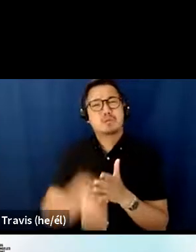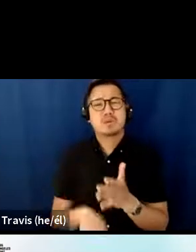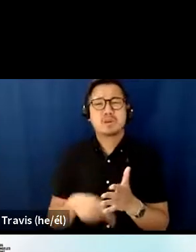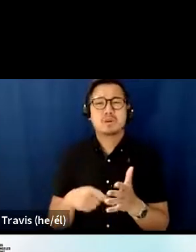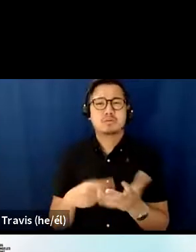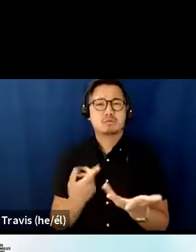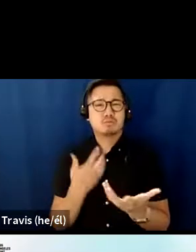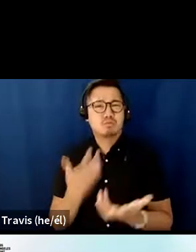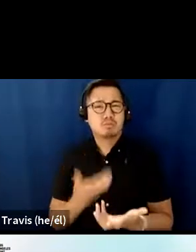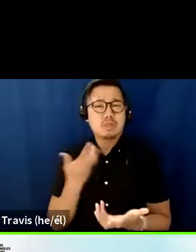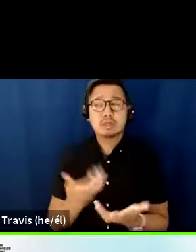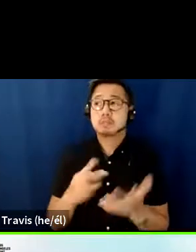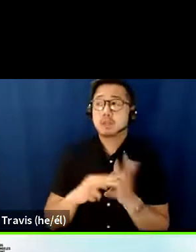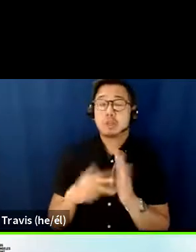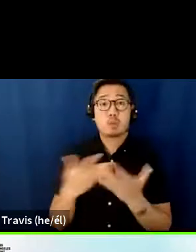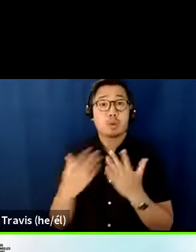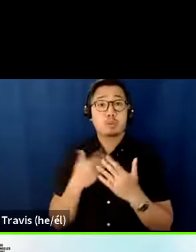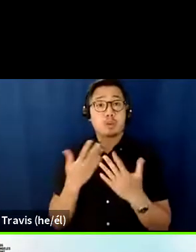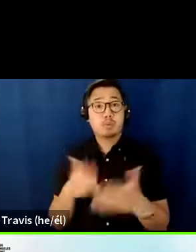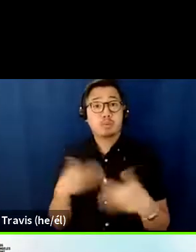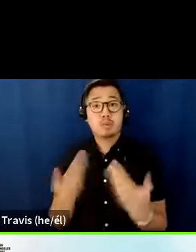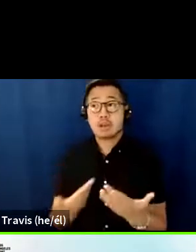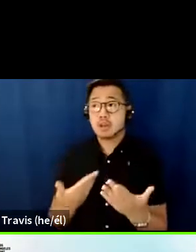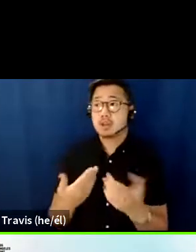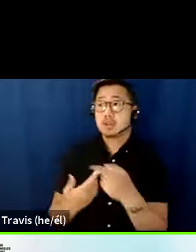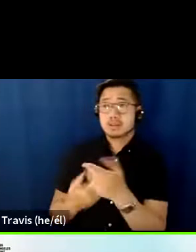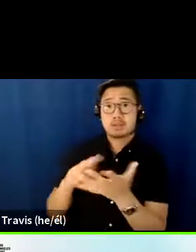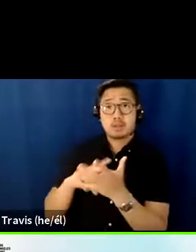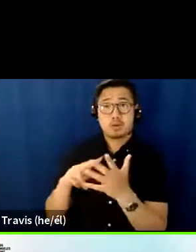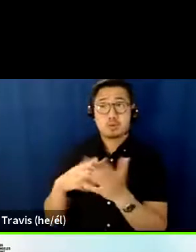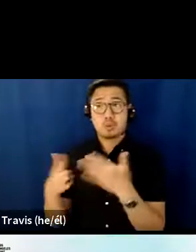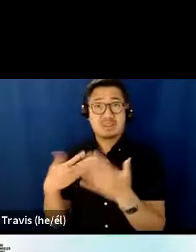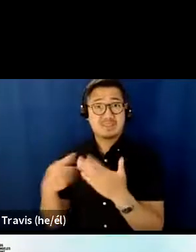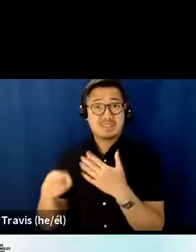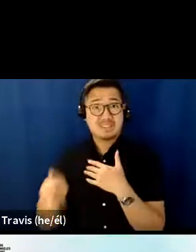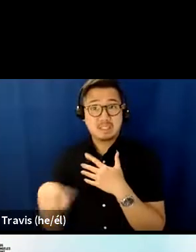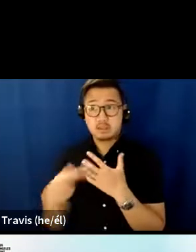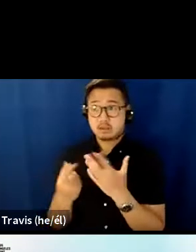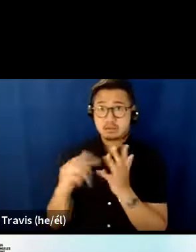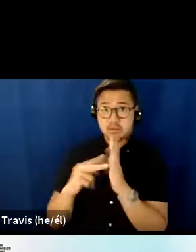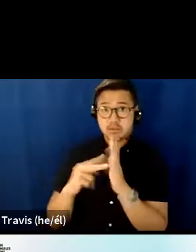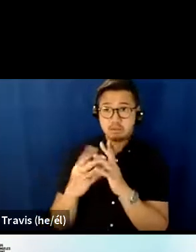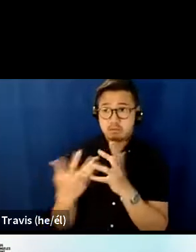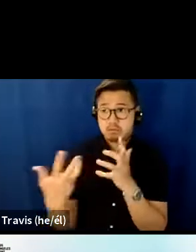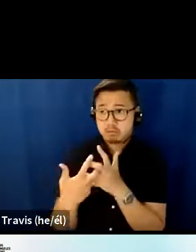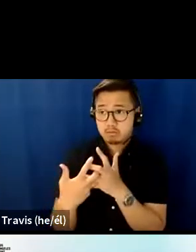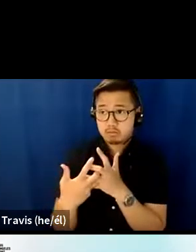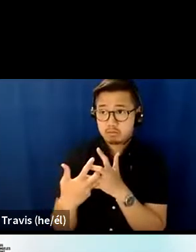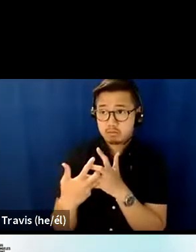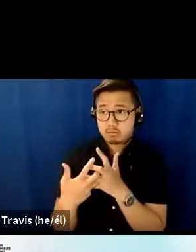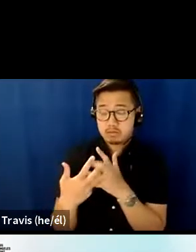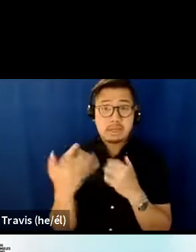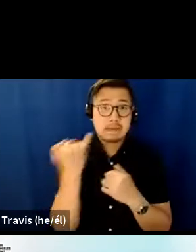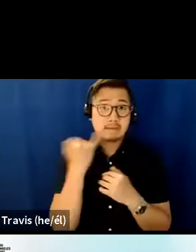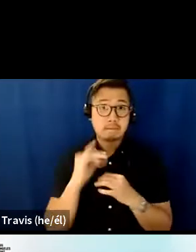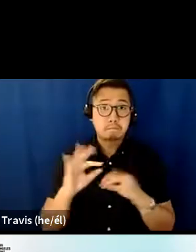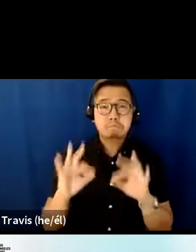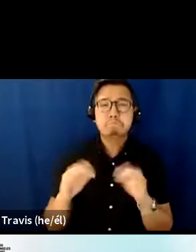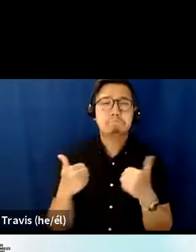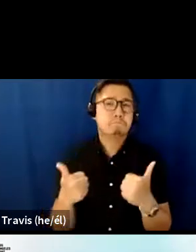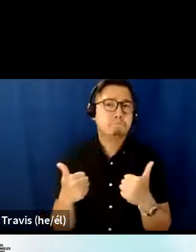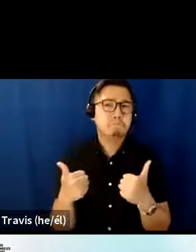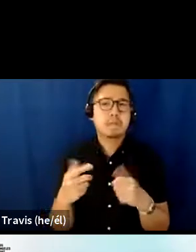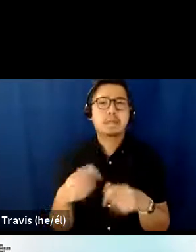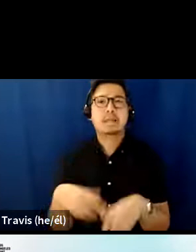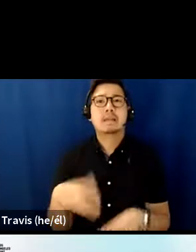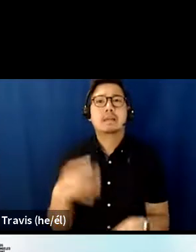serve meet the depth of what I need? Is it possible? If not, then there's something that Jada Pinkett Smith